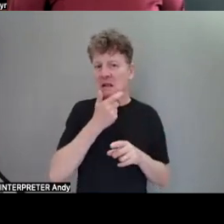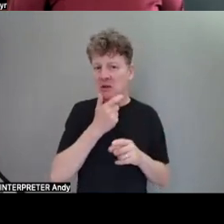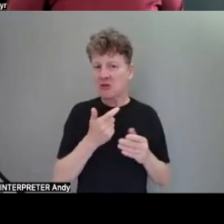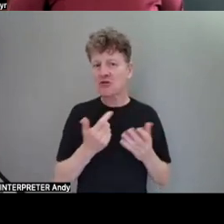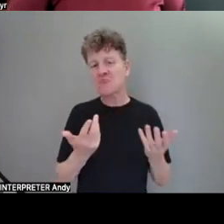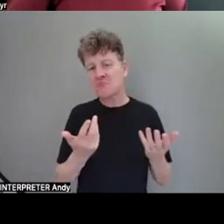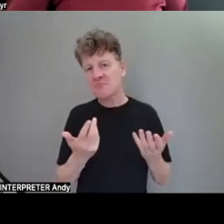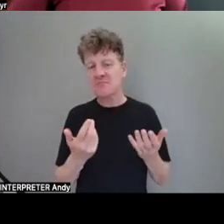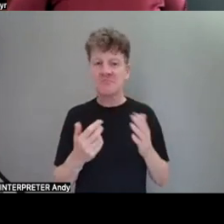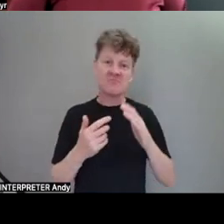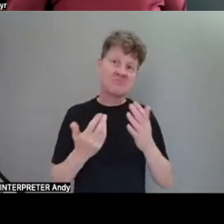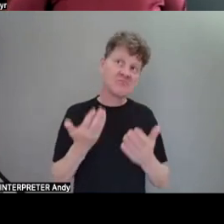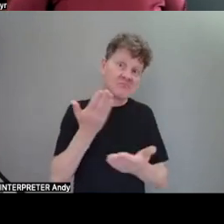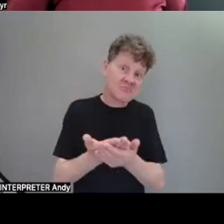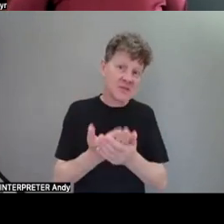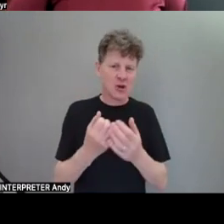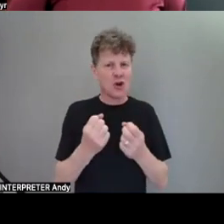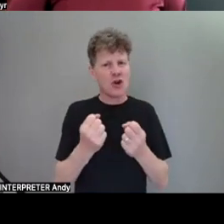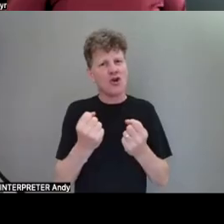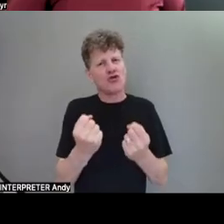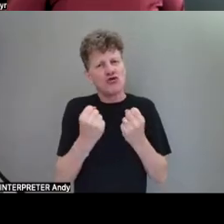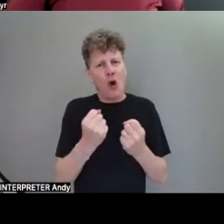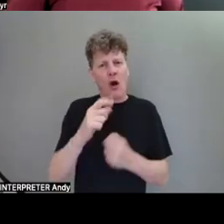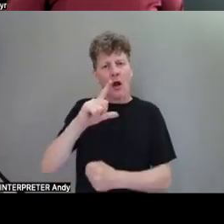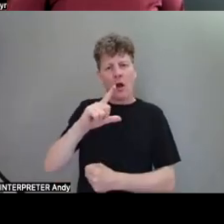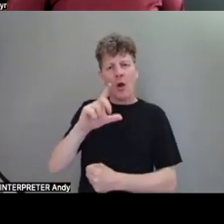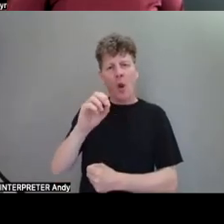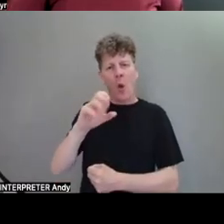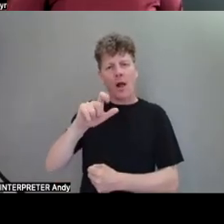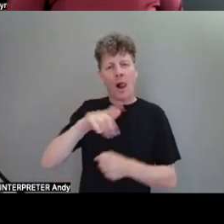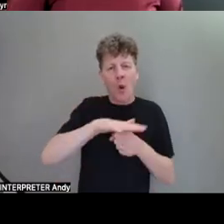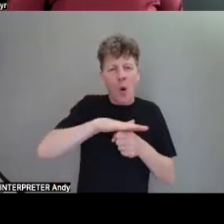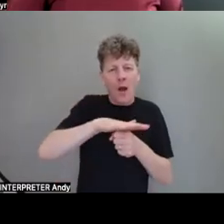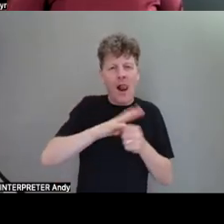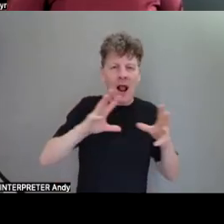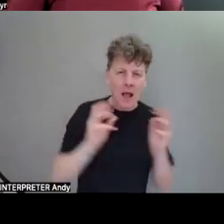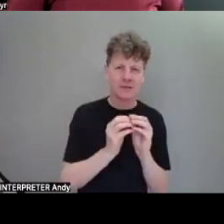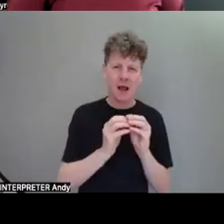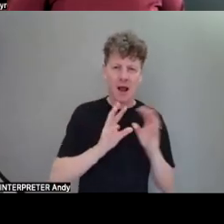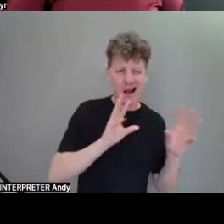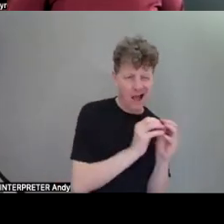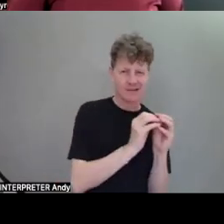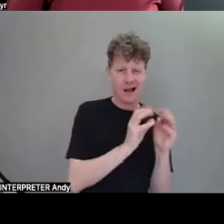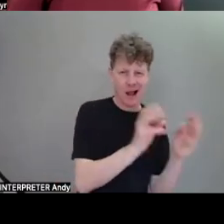there's stronger local clustering among signs.